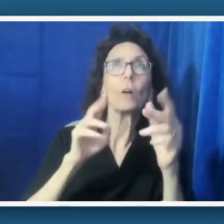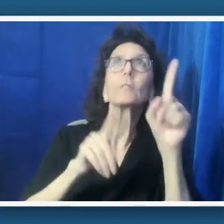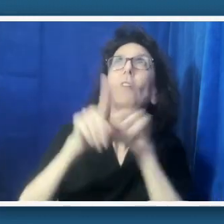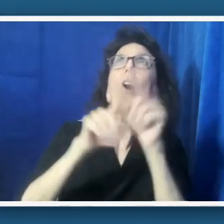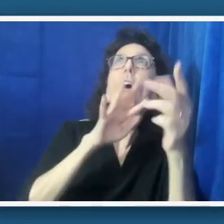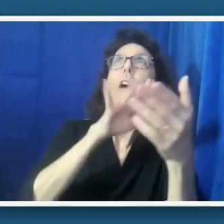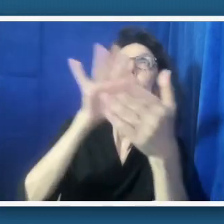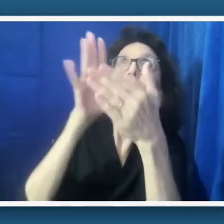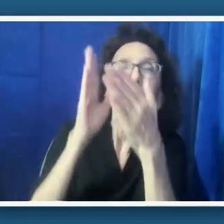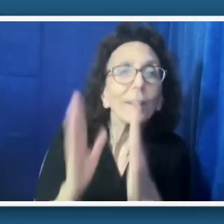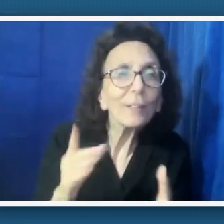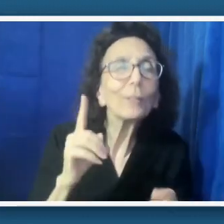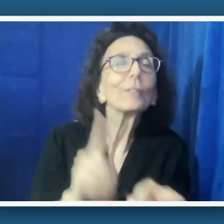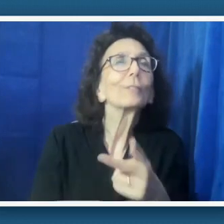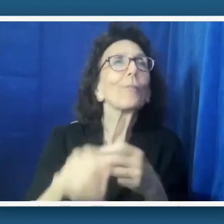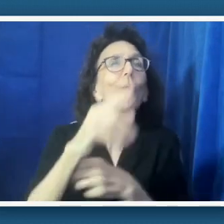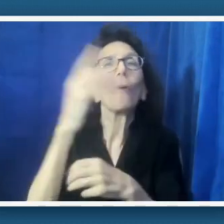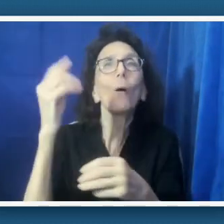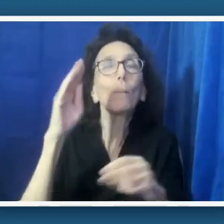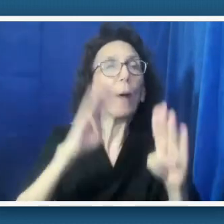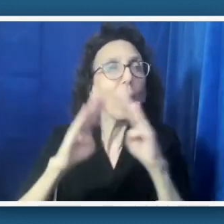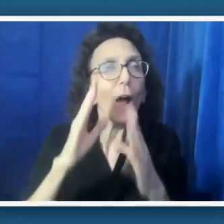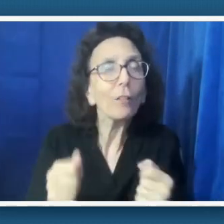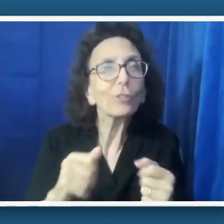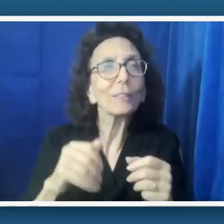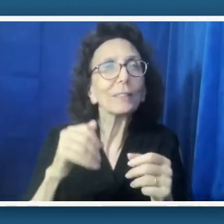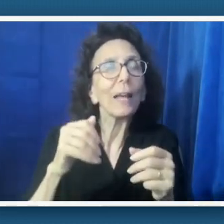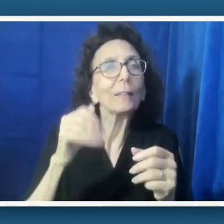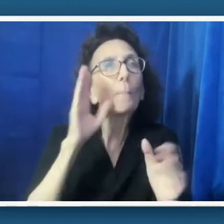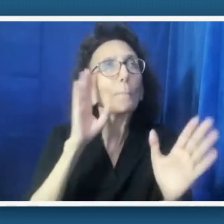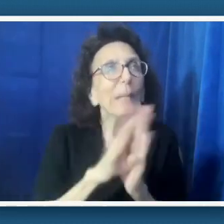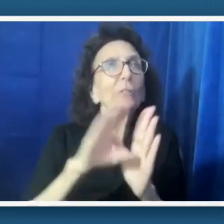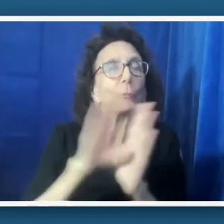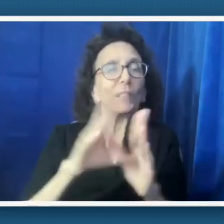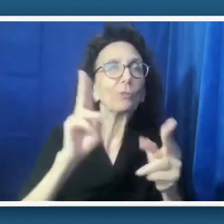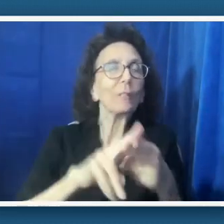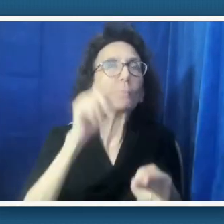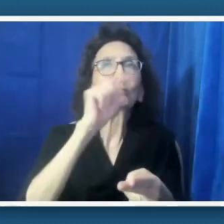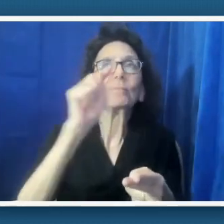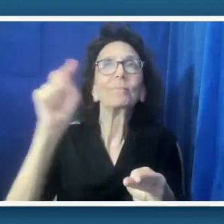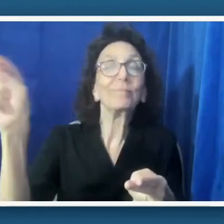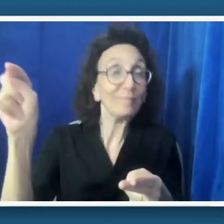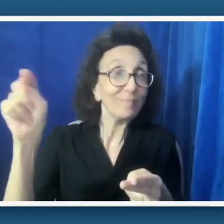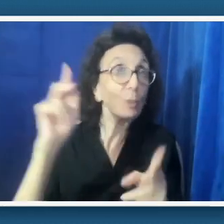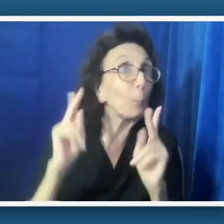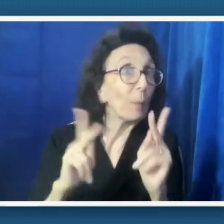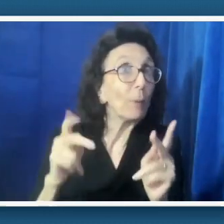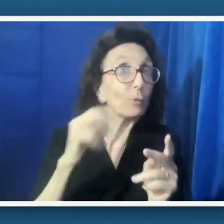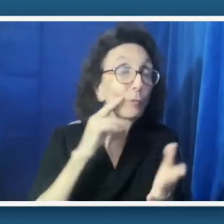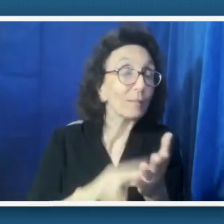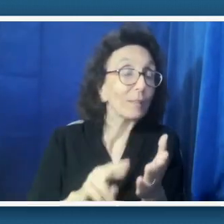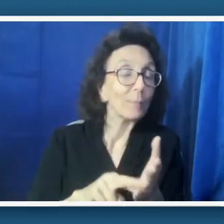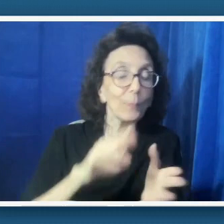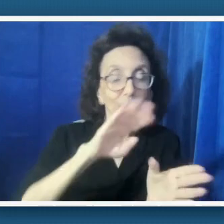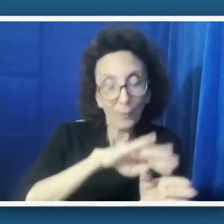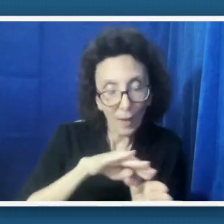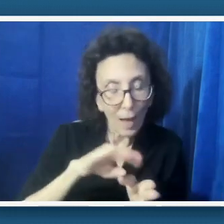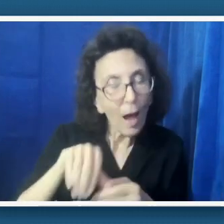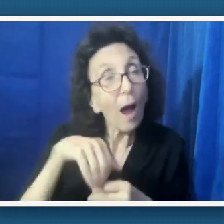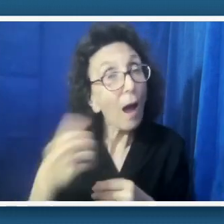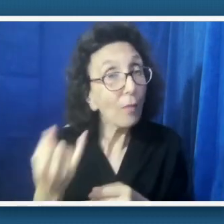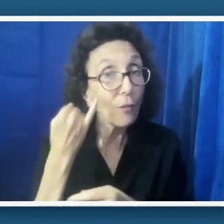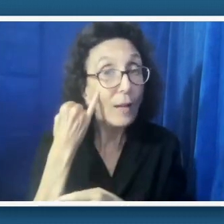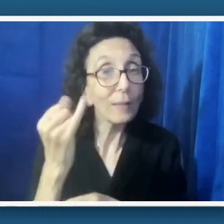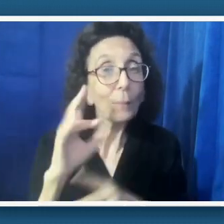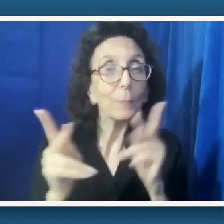have been them as individuals have been portrayed on stamps. I think another opportunity that people don't necessarily think of is the